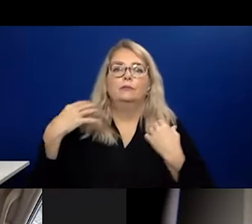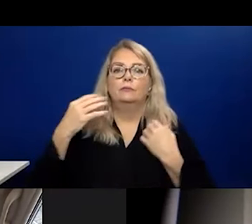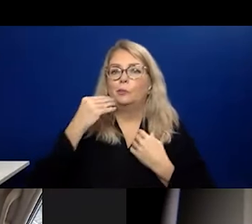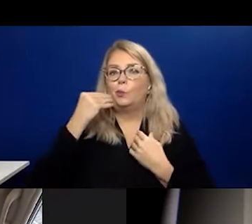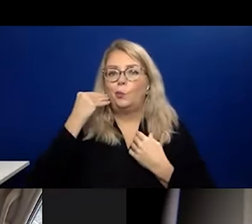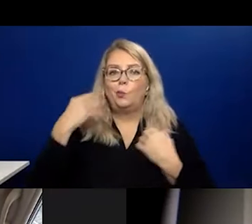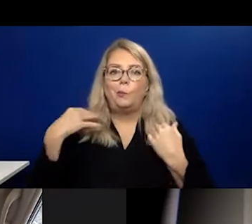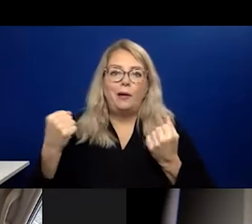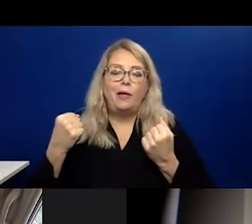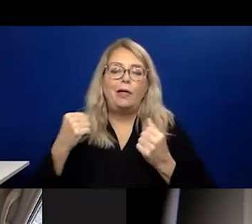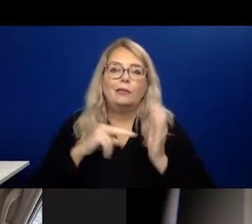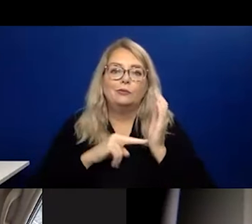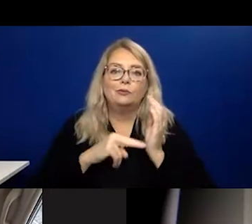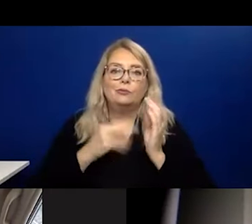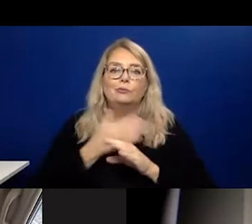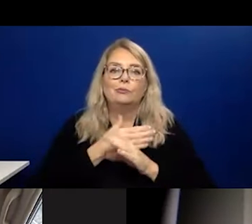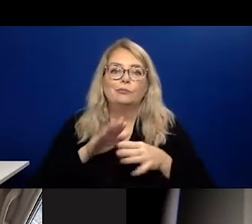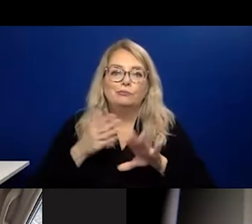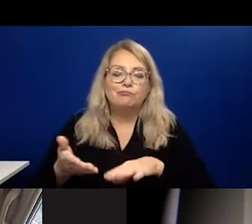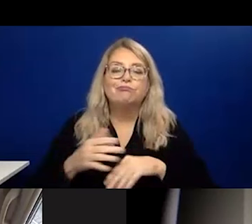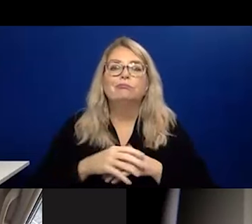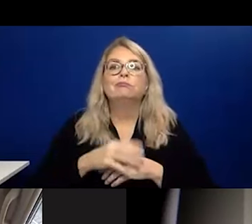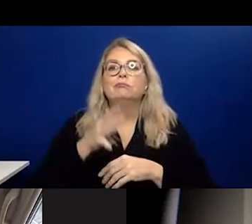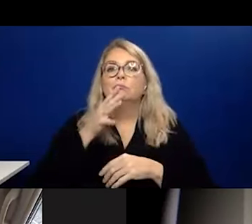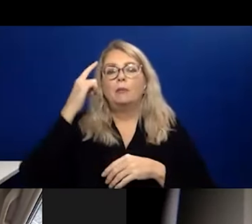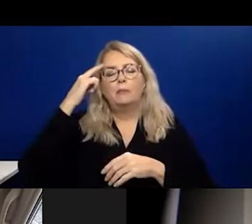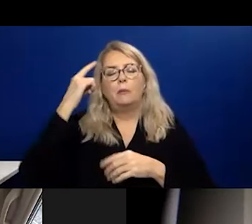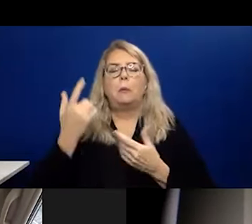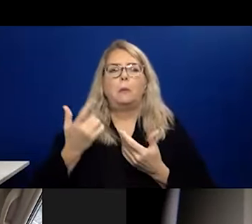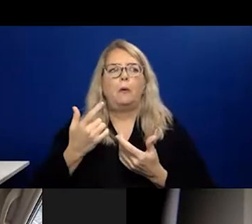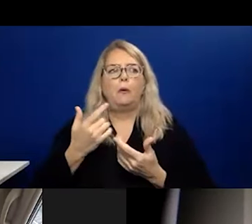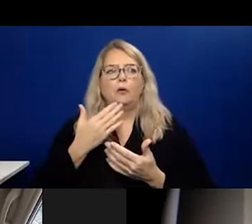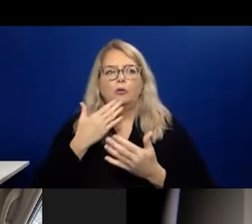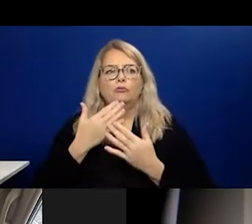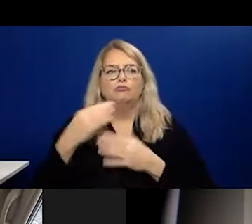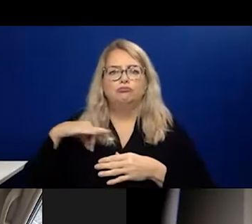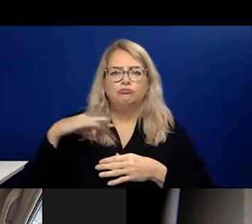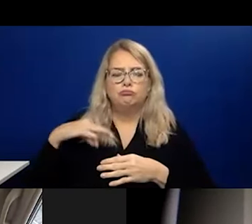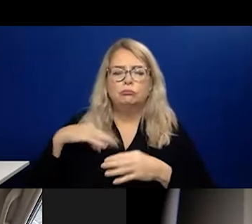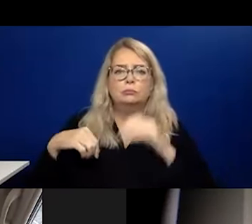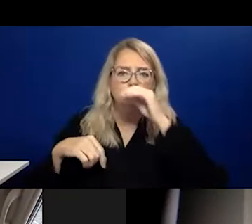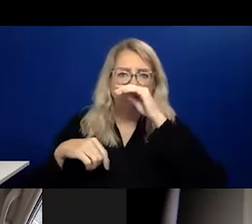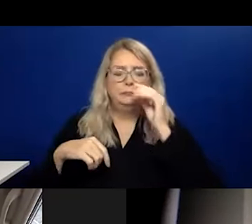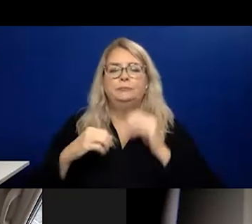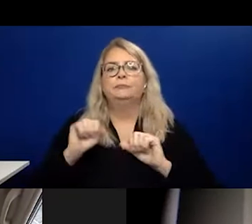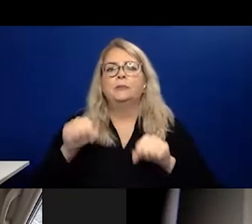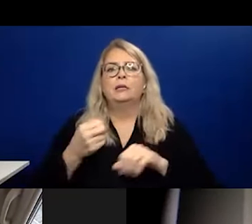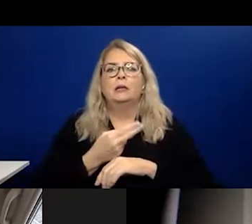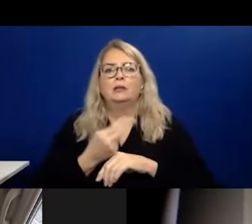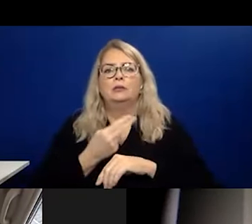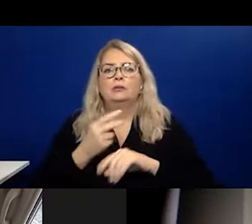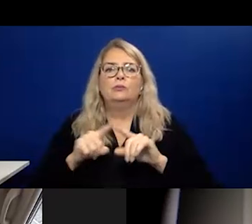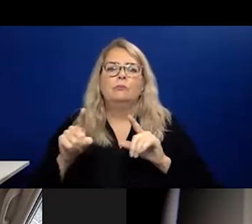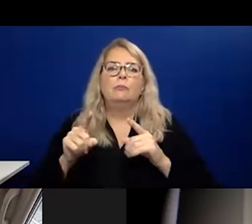away. Mom probably could have used one. Passed away this summer, but didn't ever get. Yeah, so she never had I'm